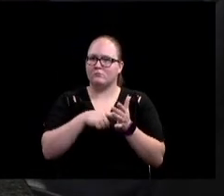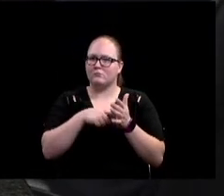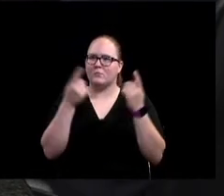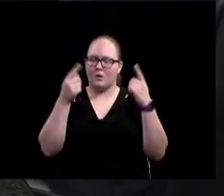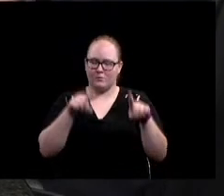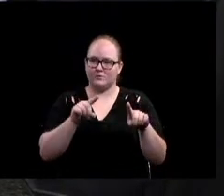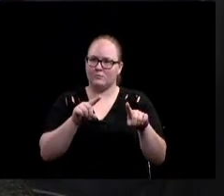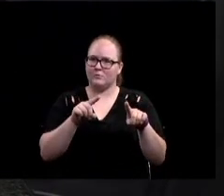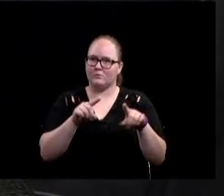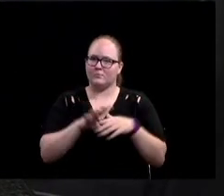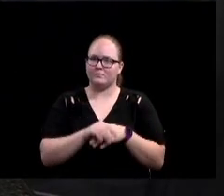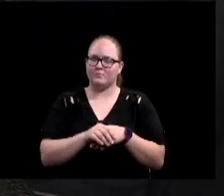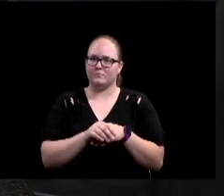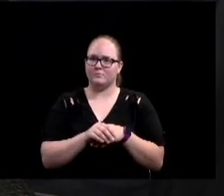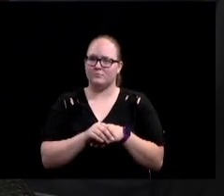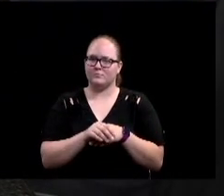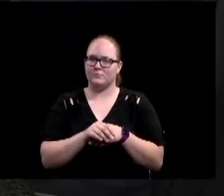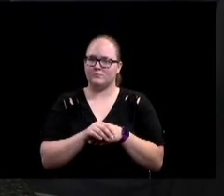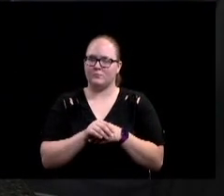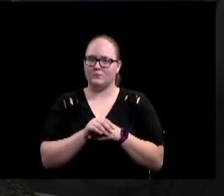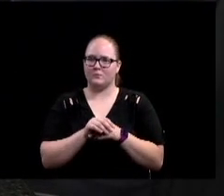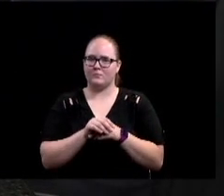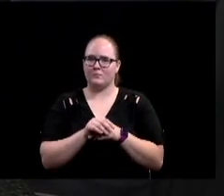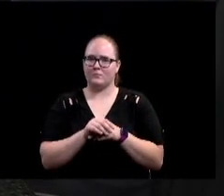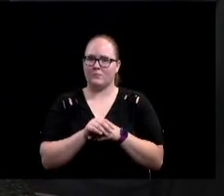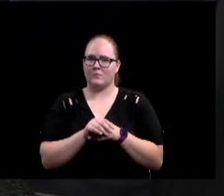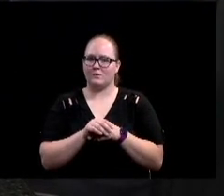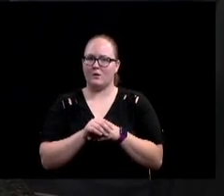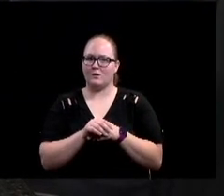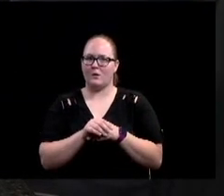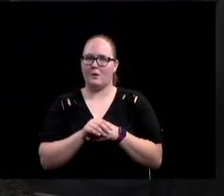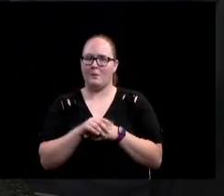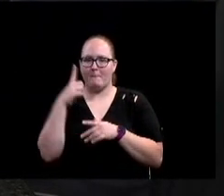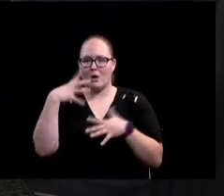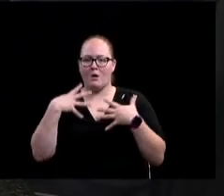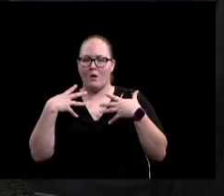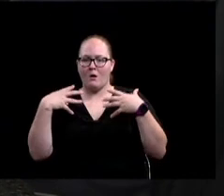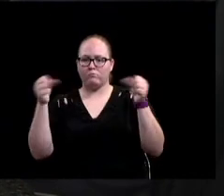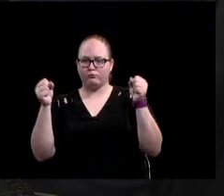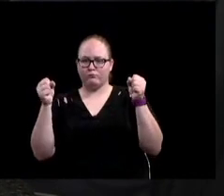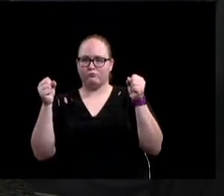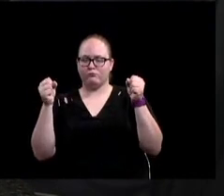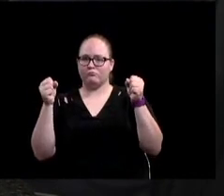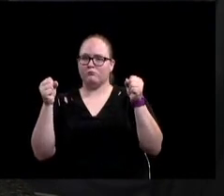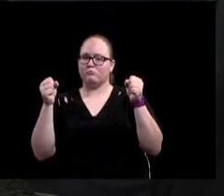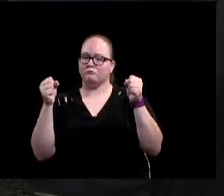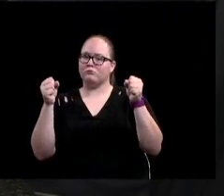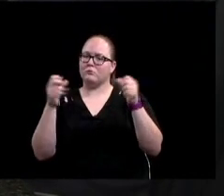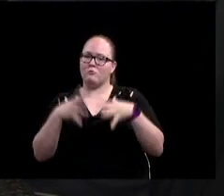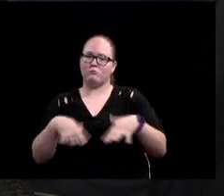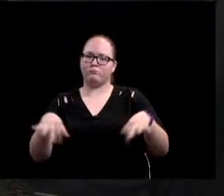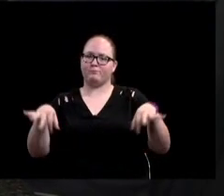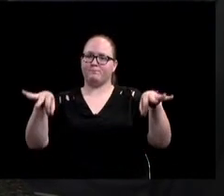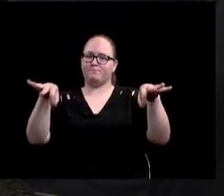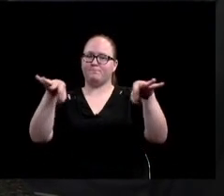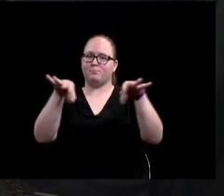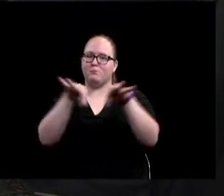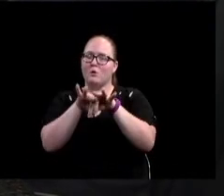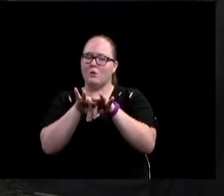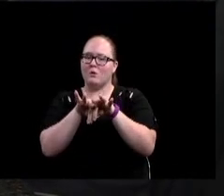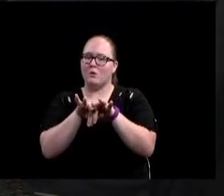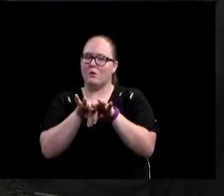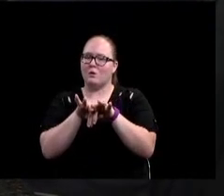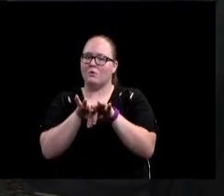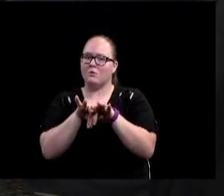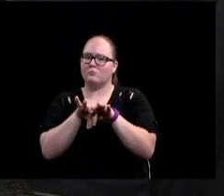Mental health is a huge subject. I think some of y'all have heard me sort of yell from the mountaintops before